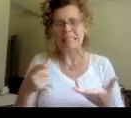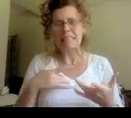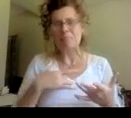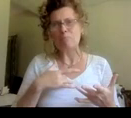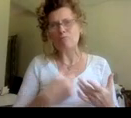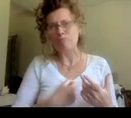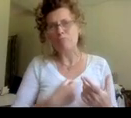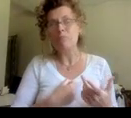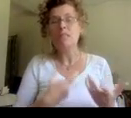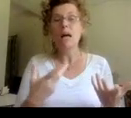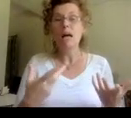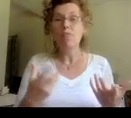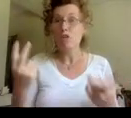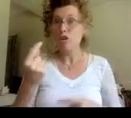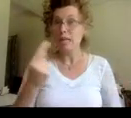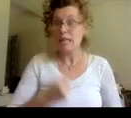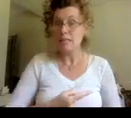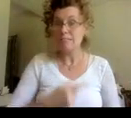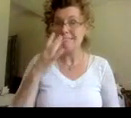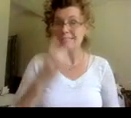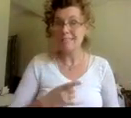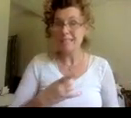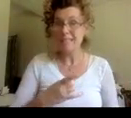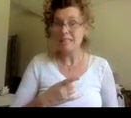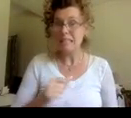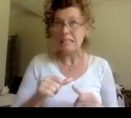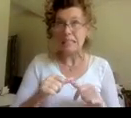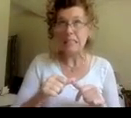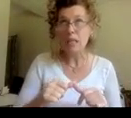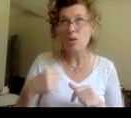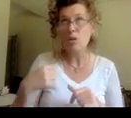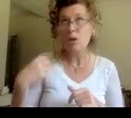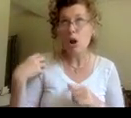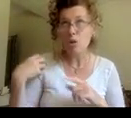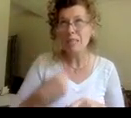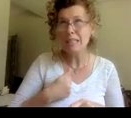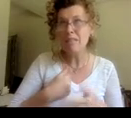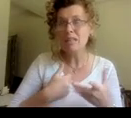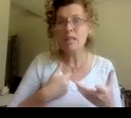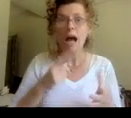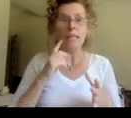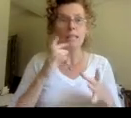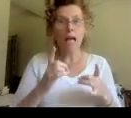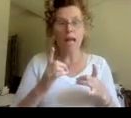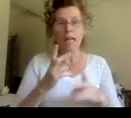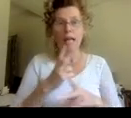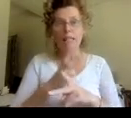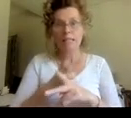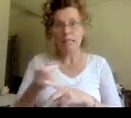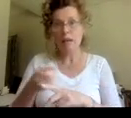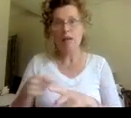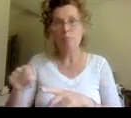And in that 30 days, I had to decide, do I continue with my coaching or do I quit? So I decided that I'm going to take care of them